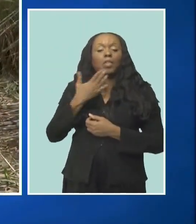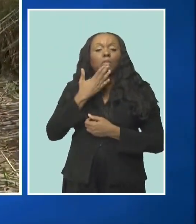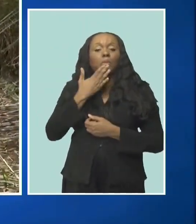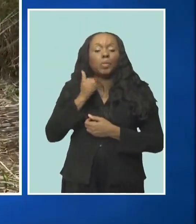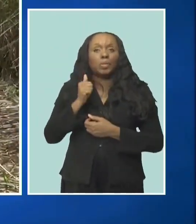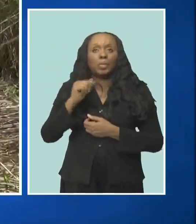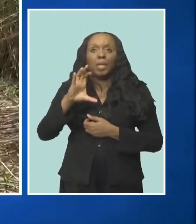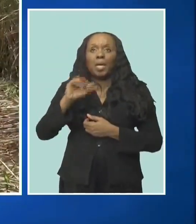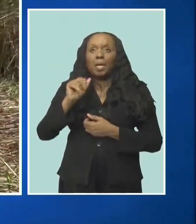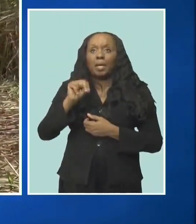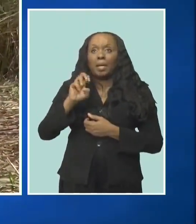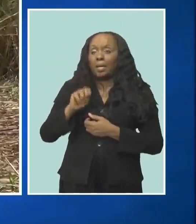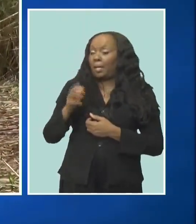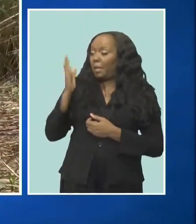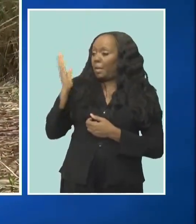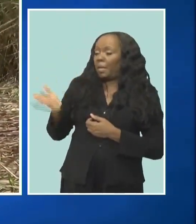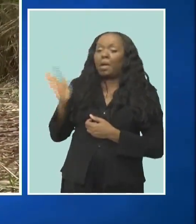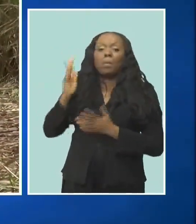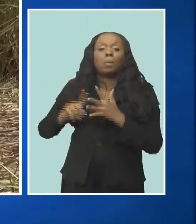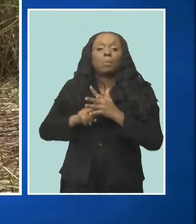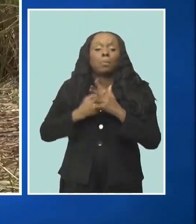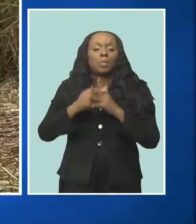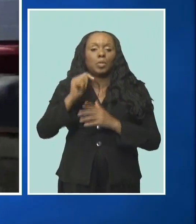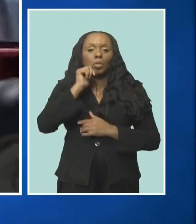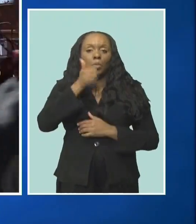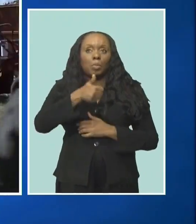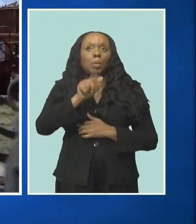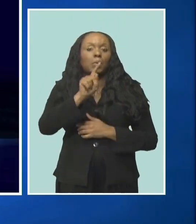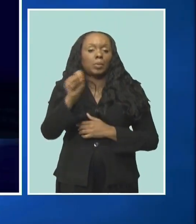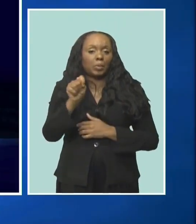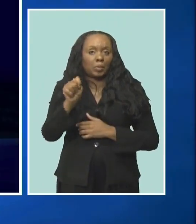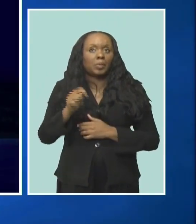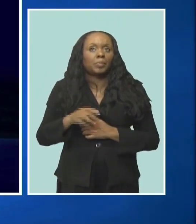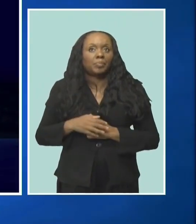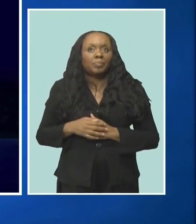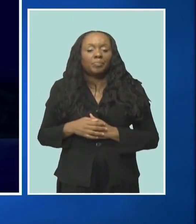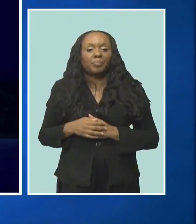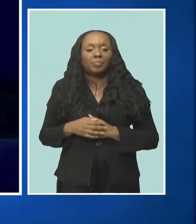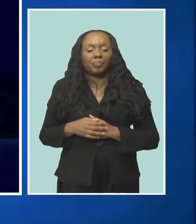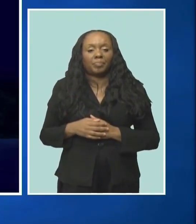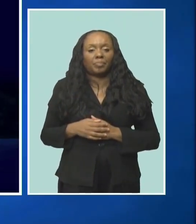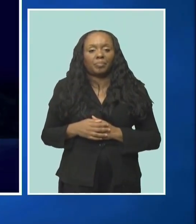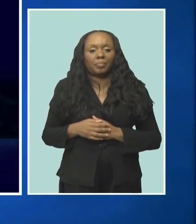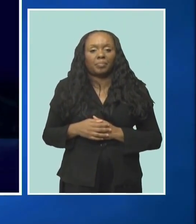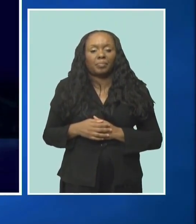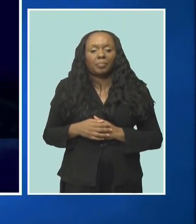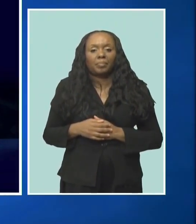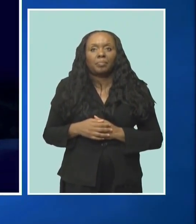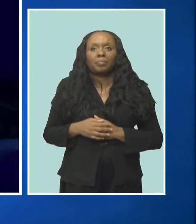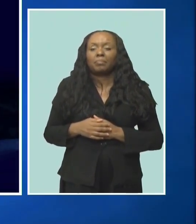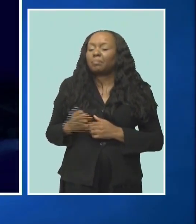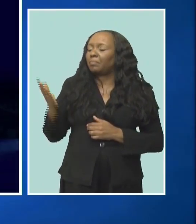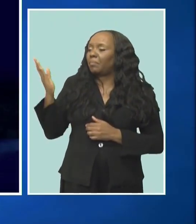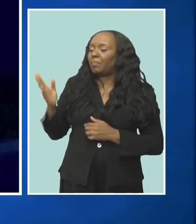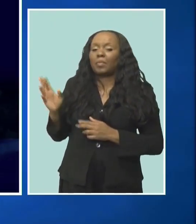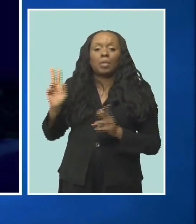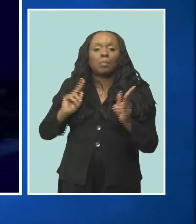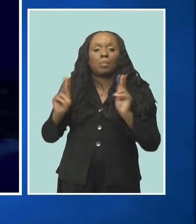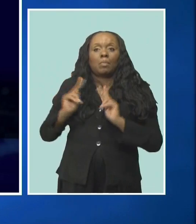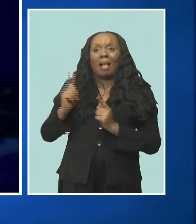harvest is set to begin tomorrow, Tuesday. I've been asked questions today about the